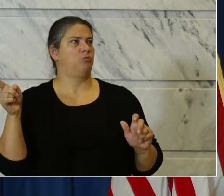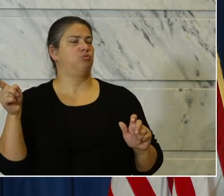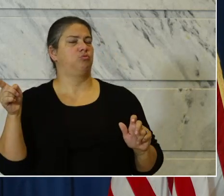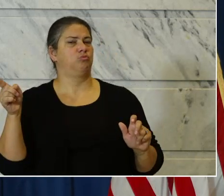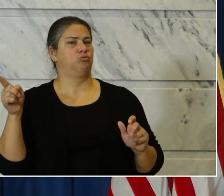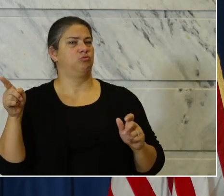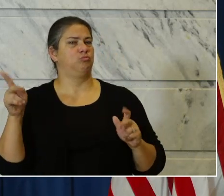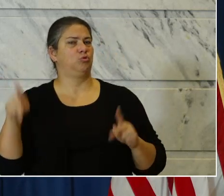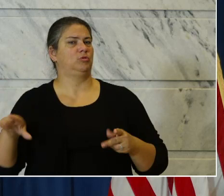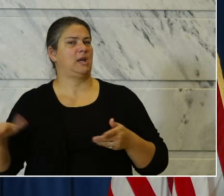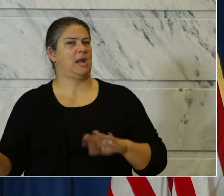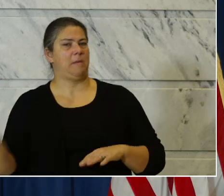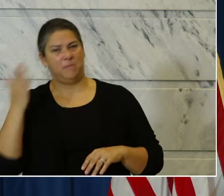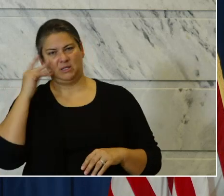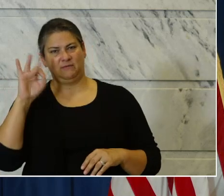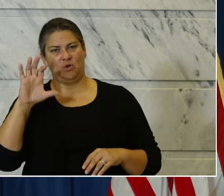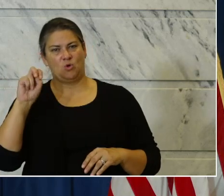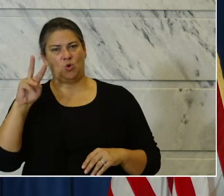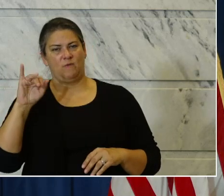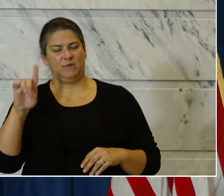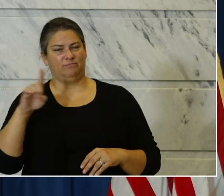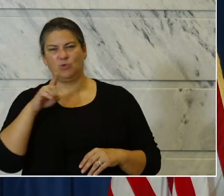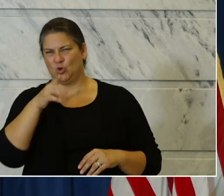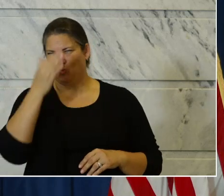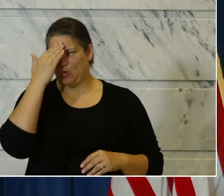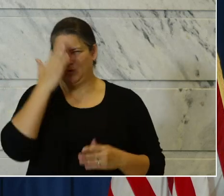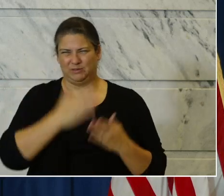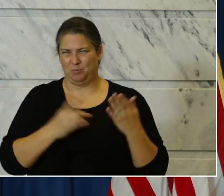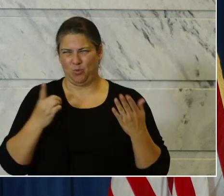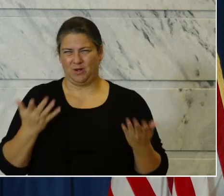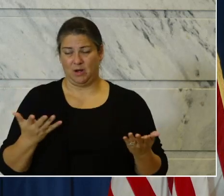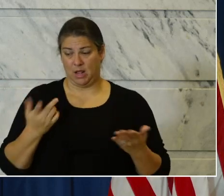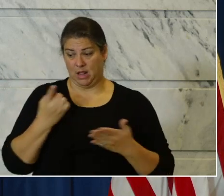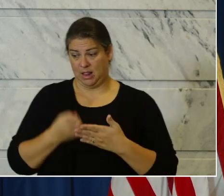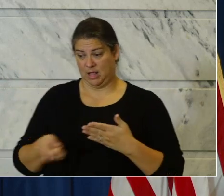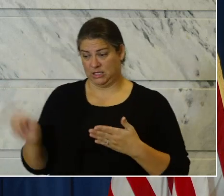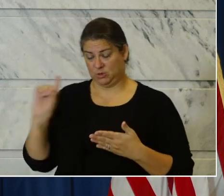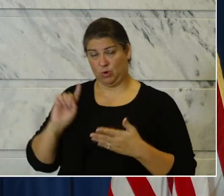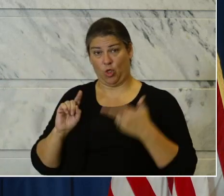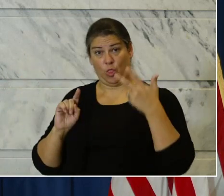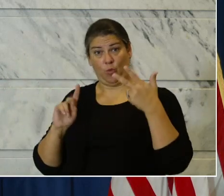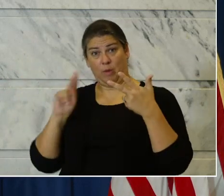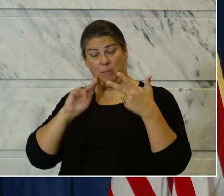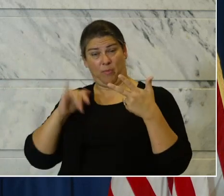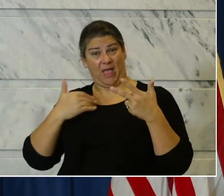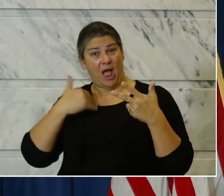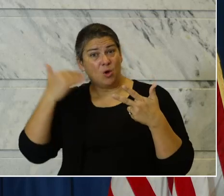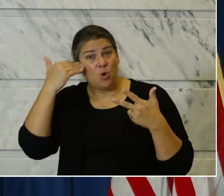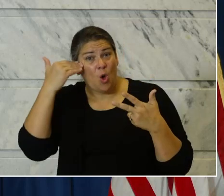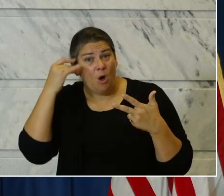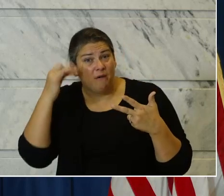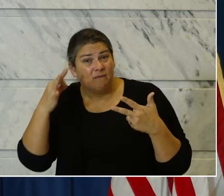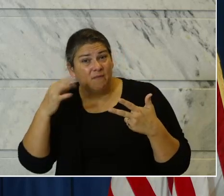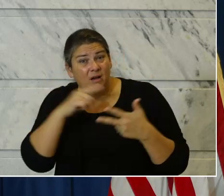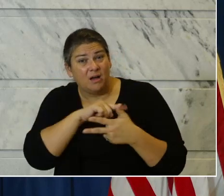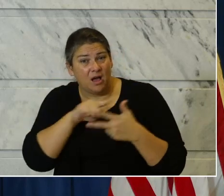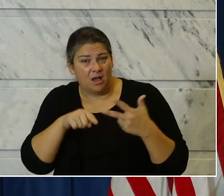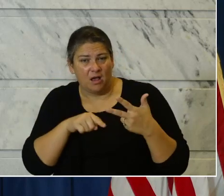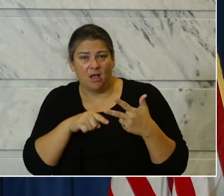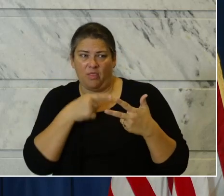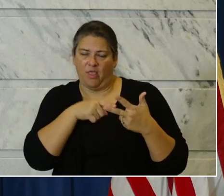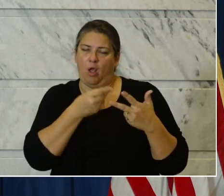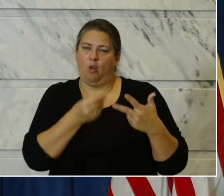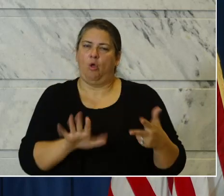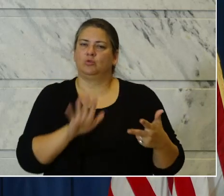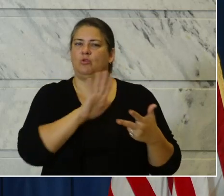somebody to COVID. This last week, 3 separate individuals I know lost someone they care